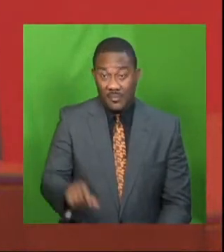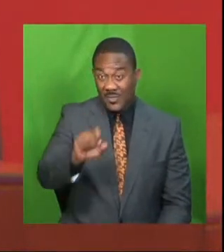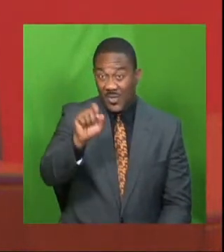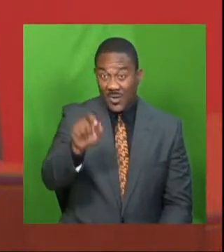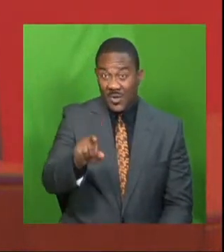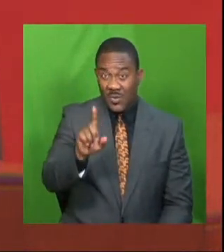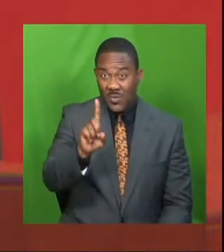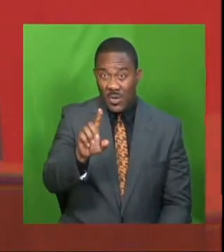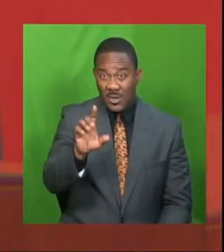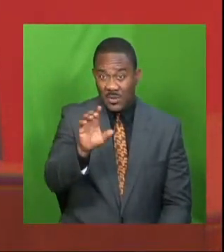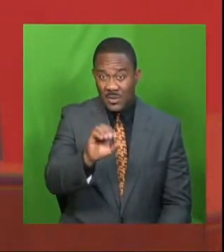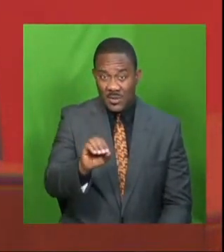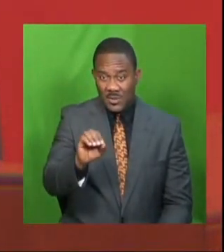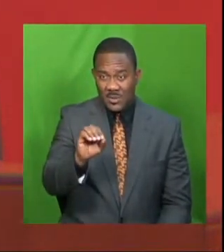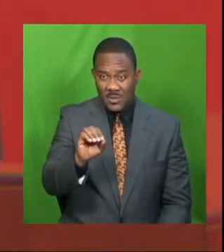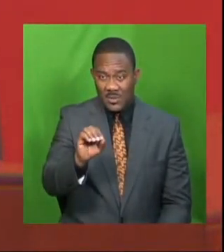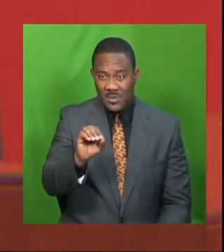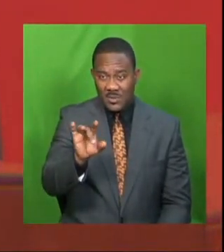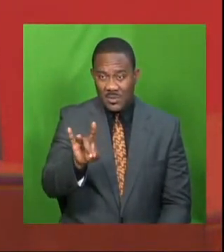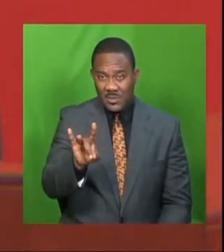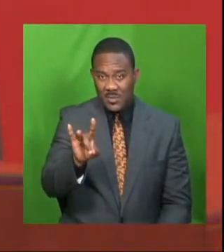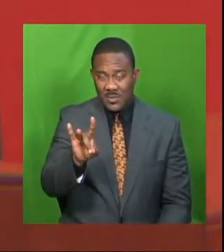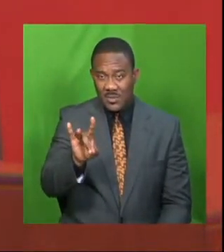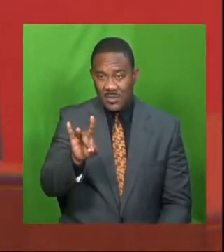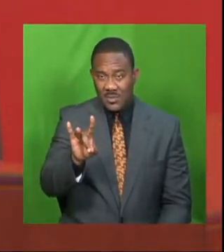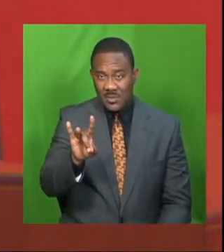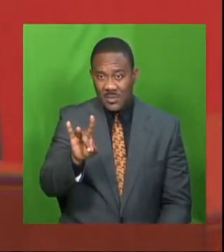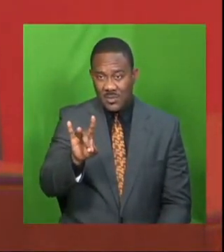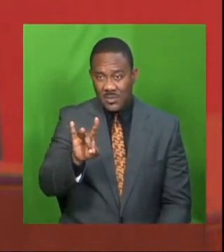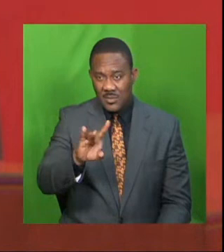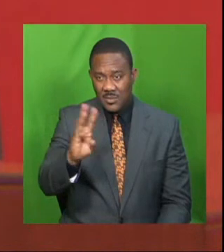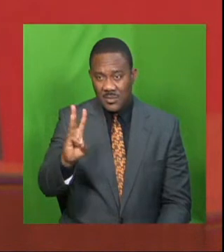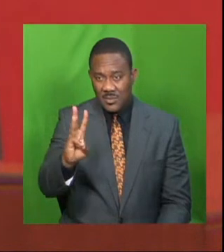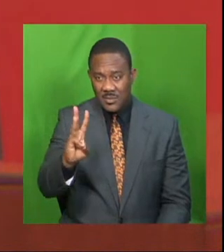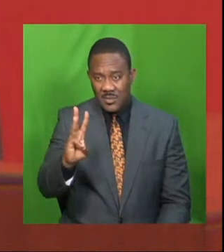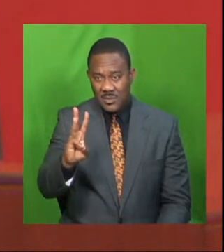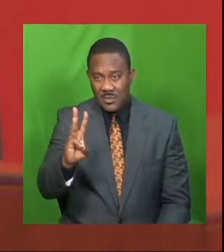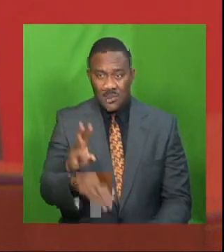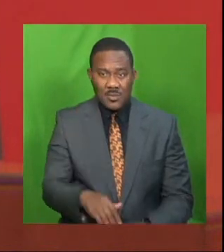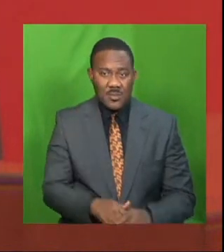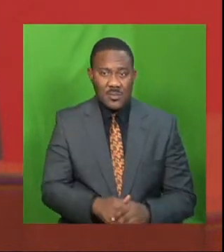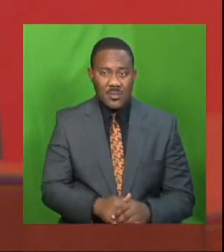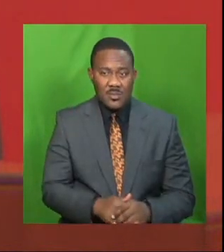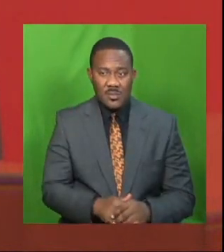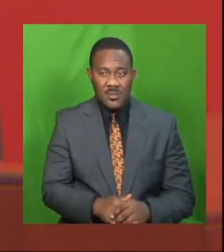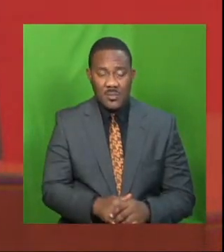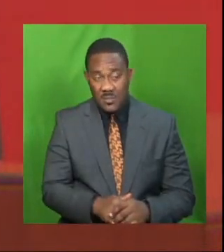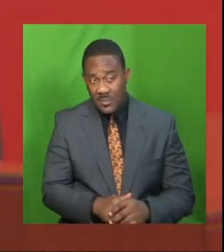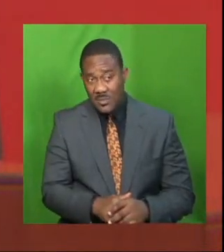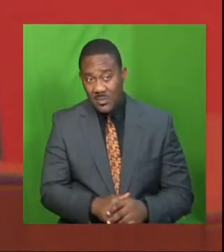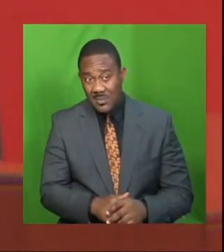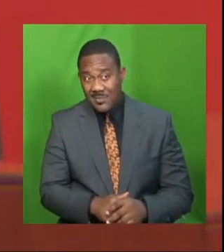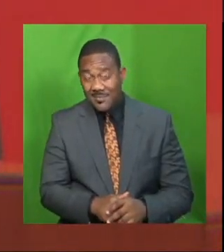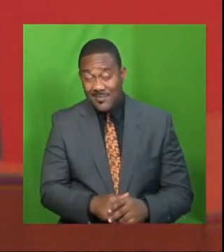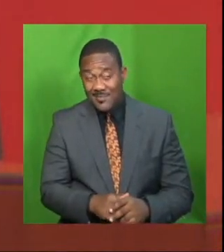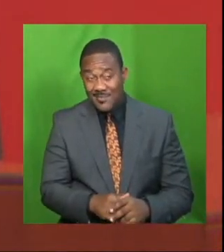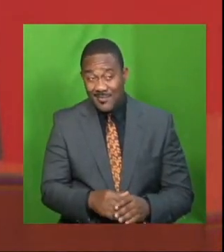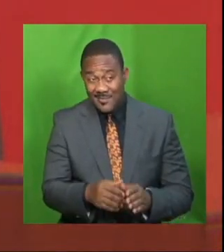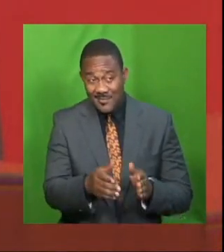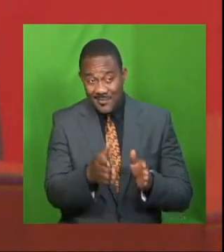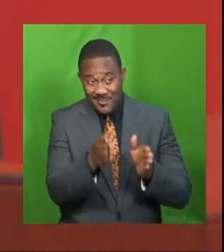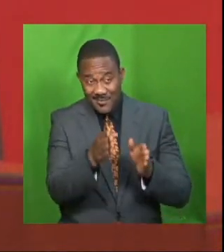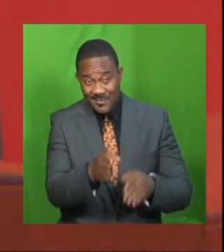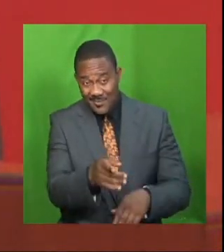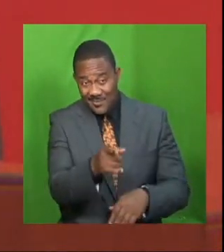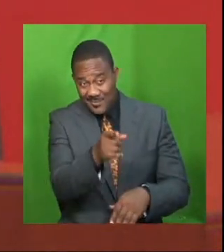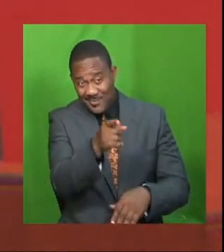1086. Question 1086. And I just saw the owner of the question entering the chamber. So, Honorable